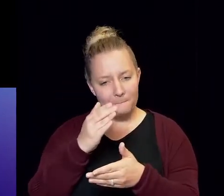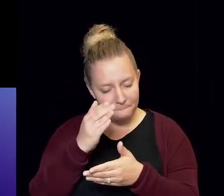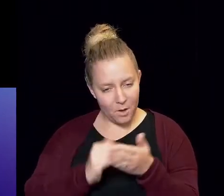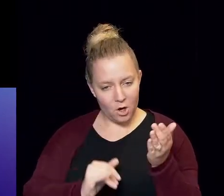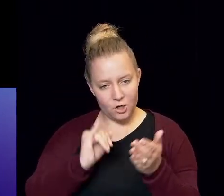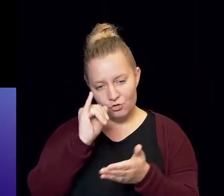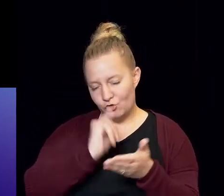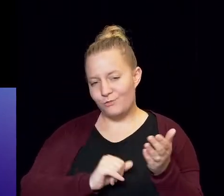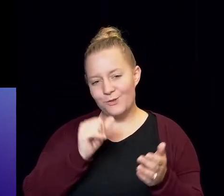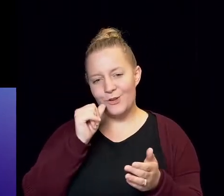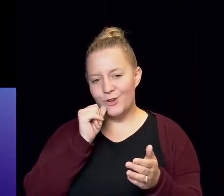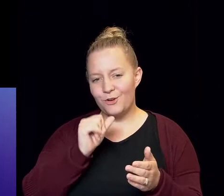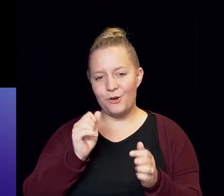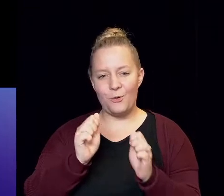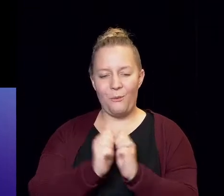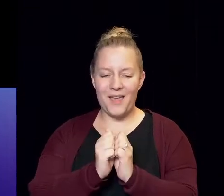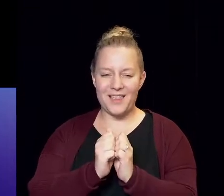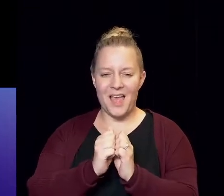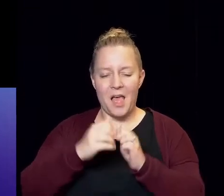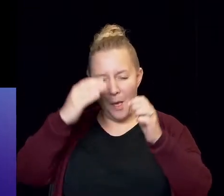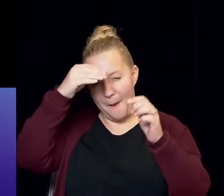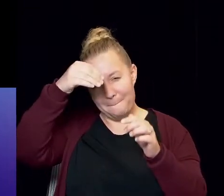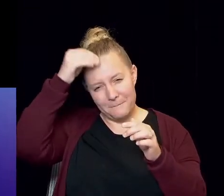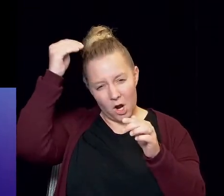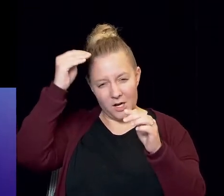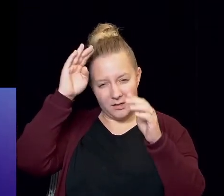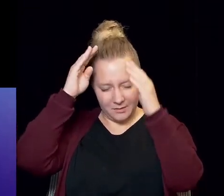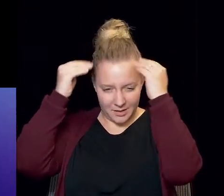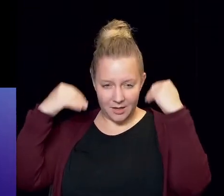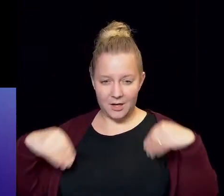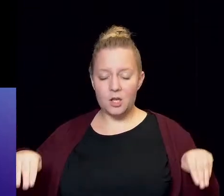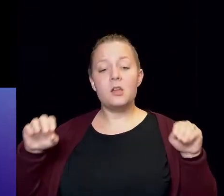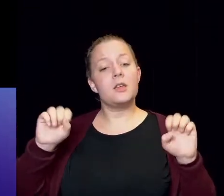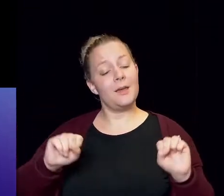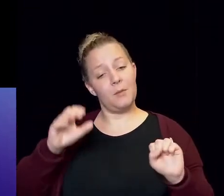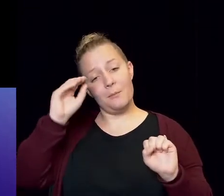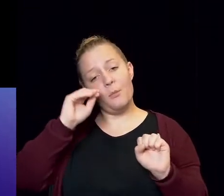a girl with a part in her hair. It can be a boy, it doesn't matter. But part